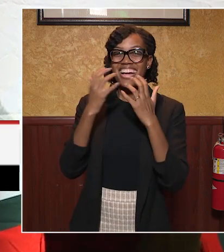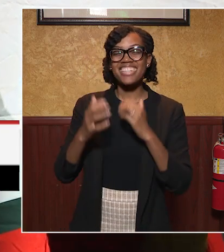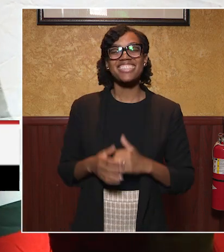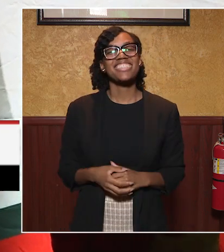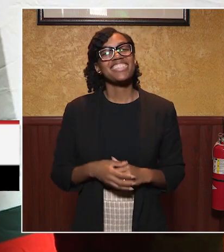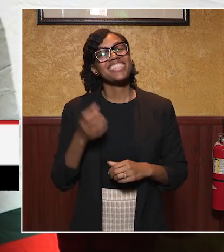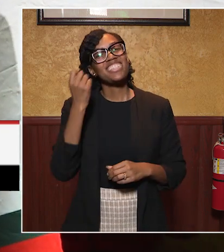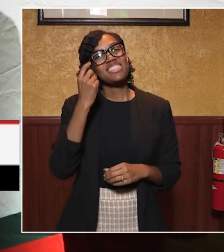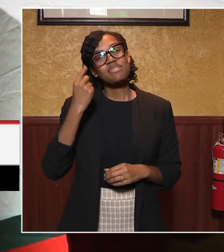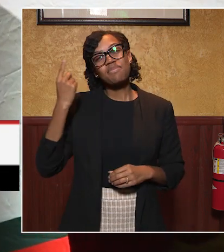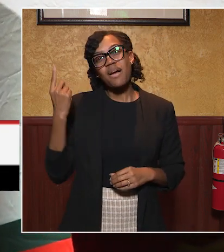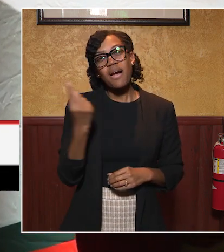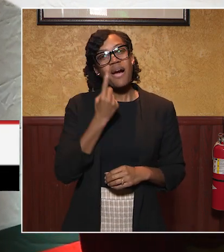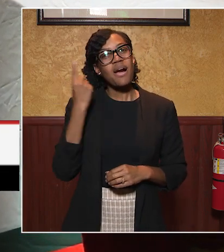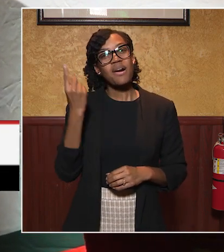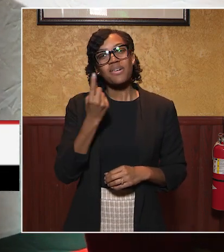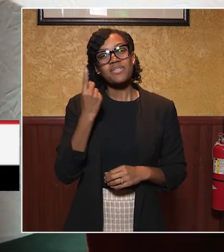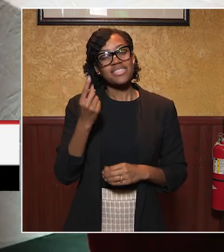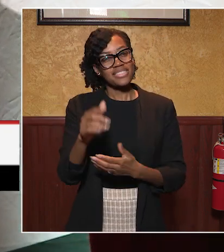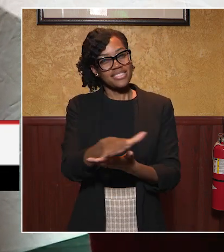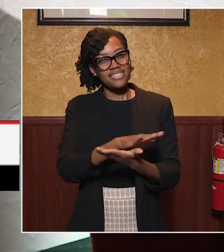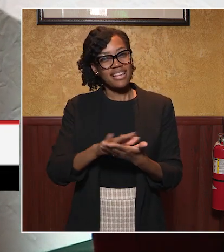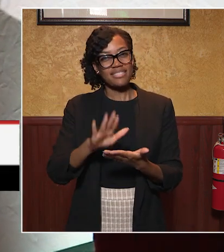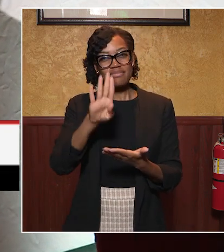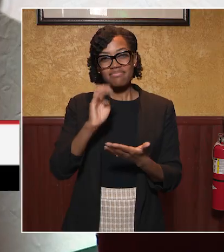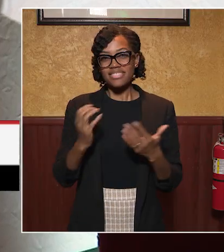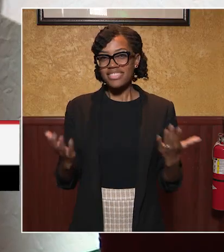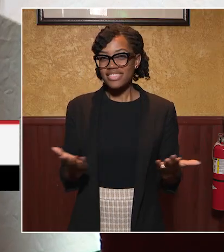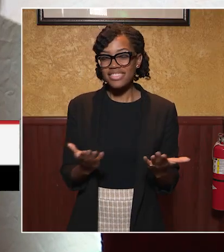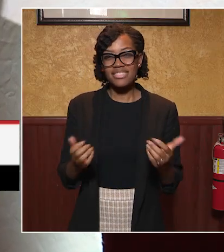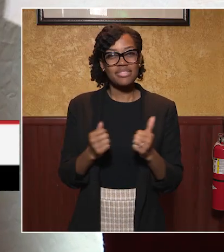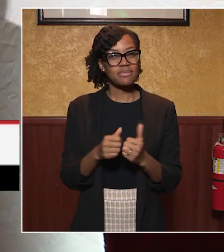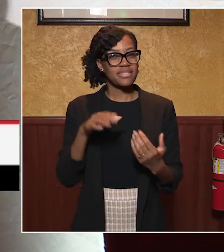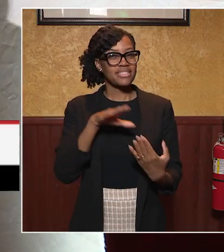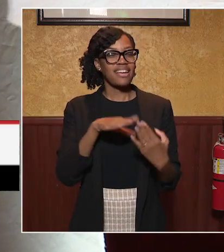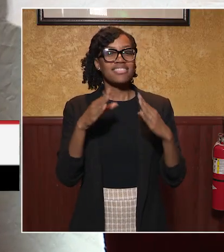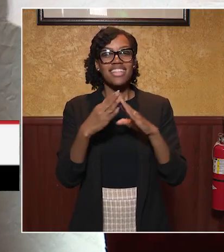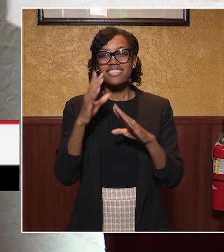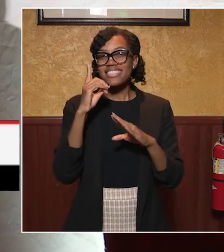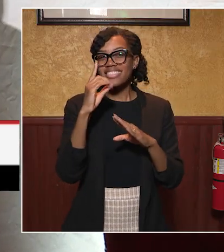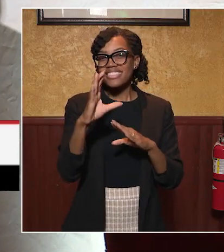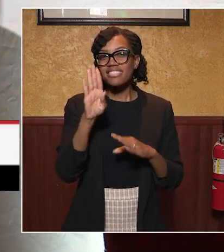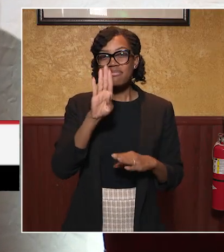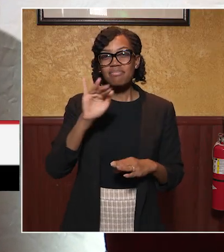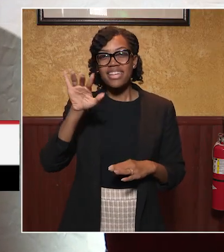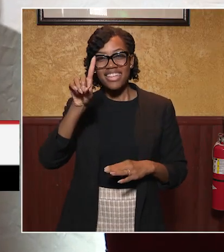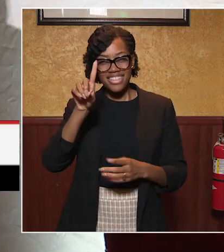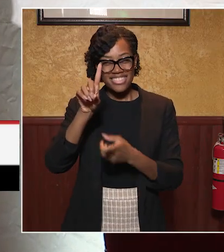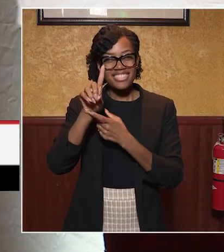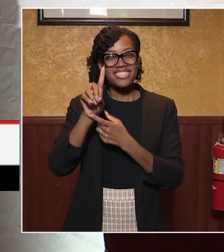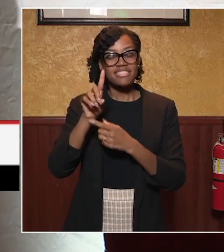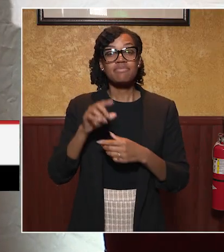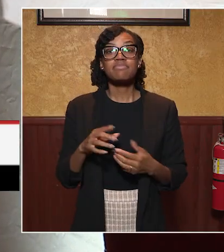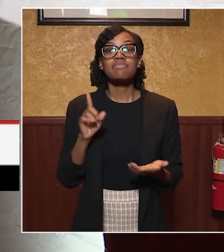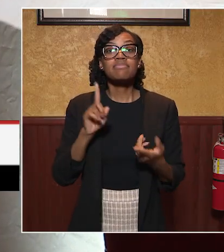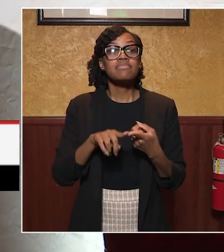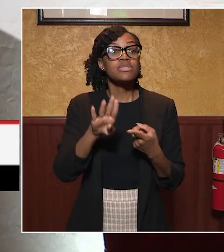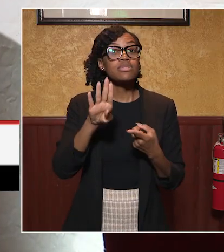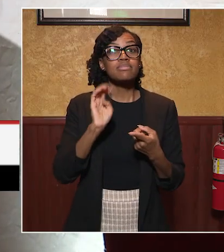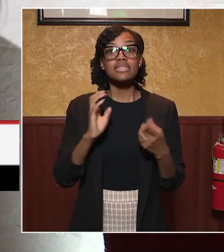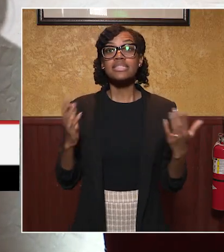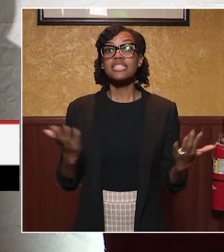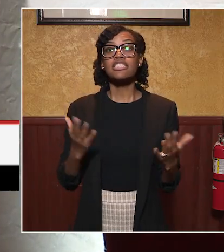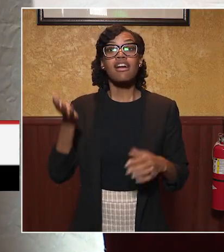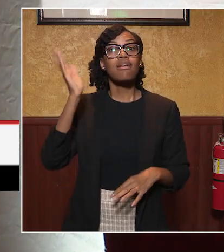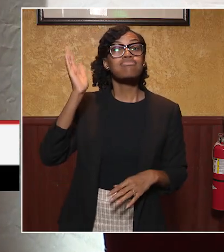It's always to be good to be here with the Downtown DC bid, to be talking about